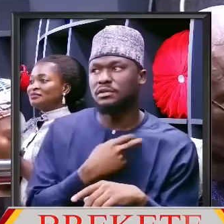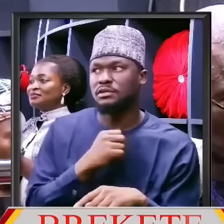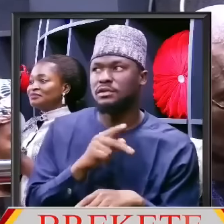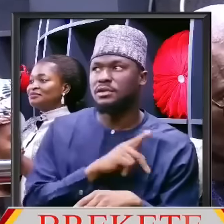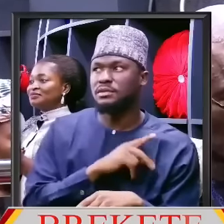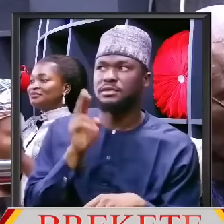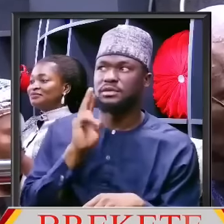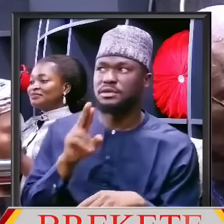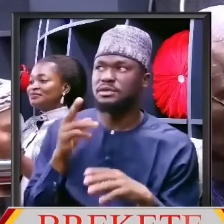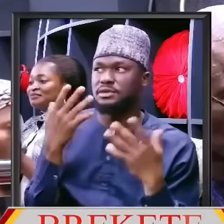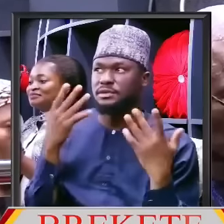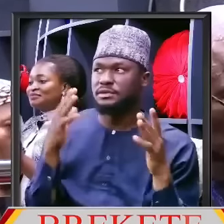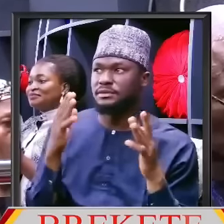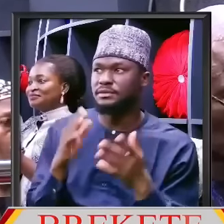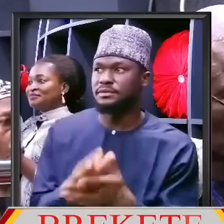woman.